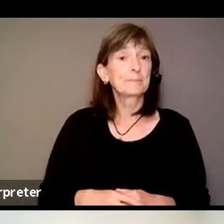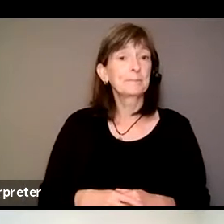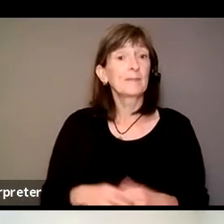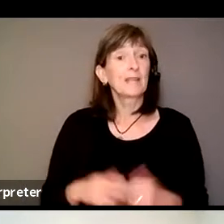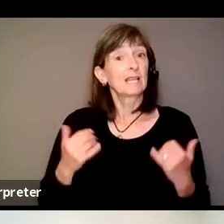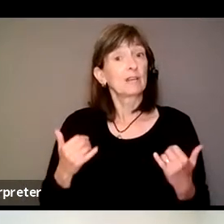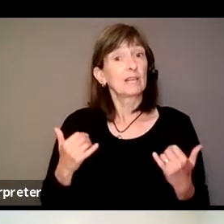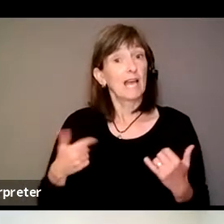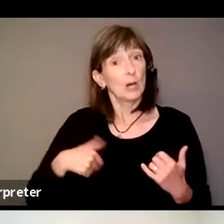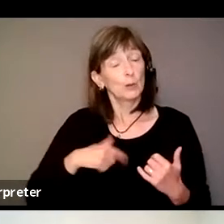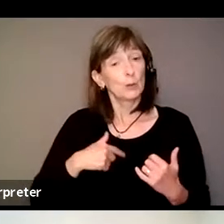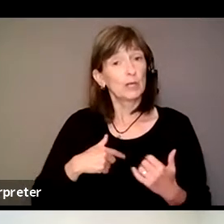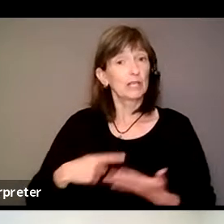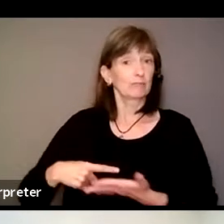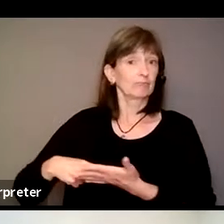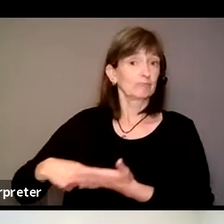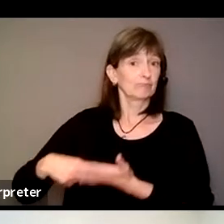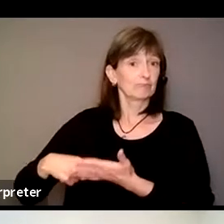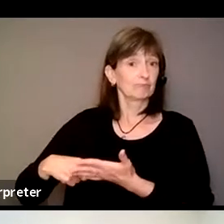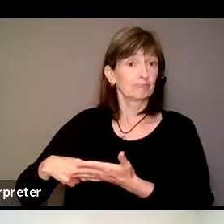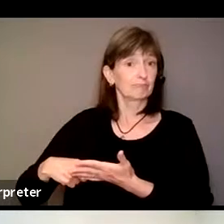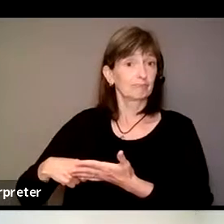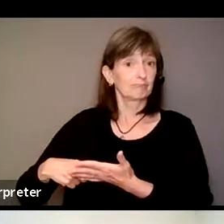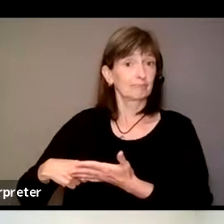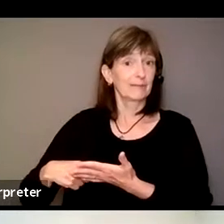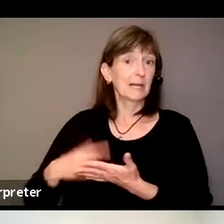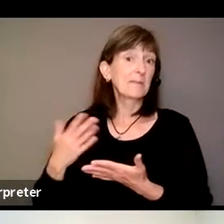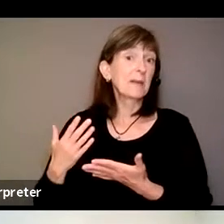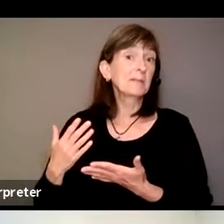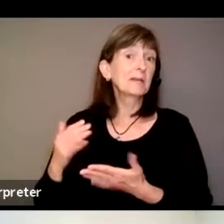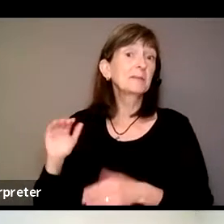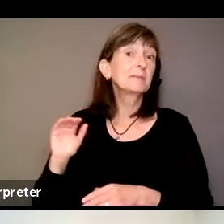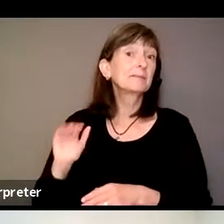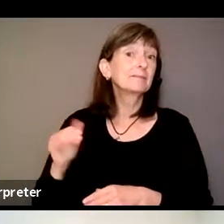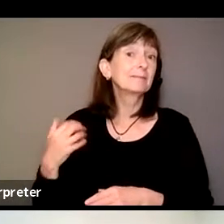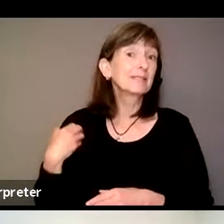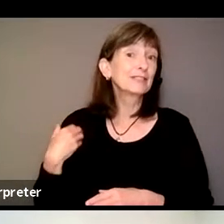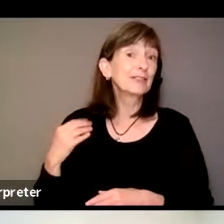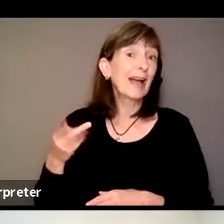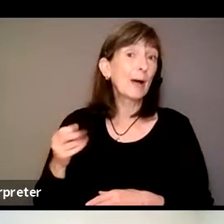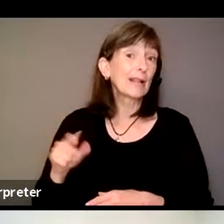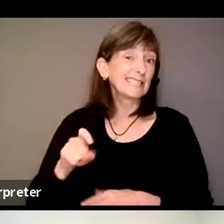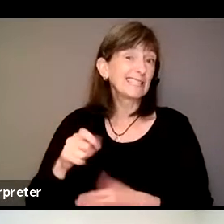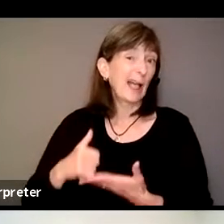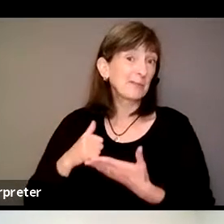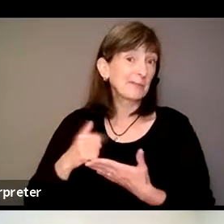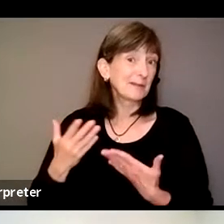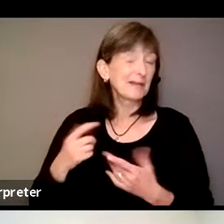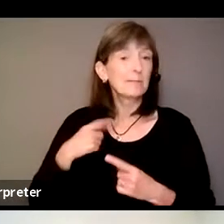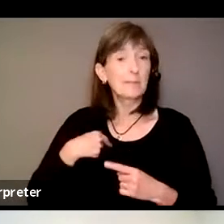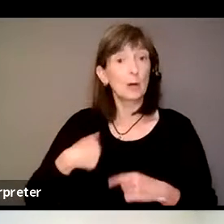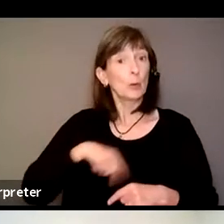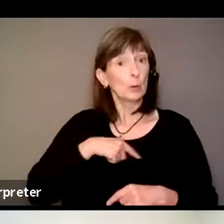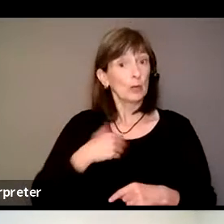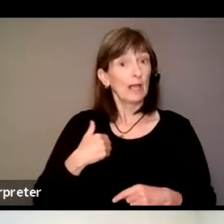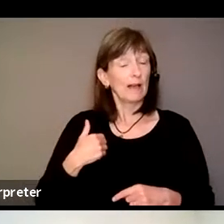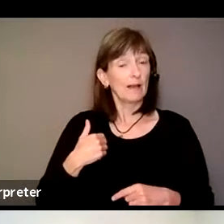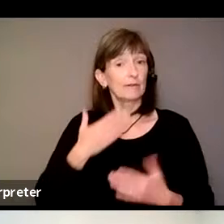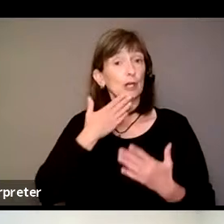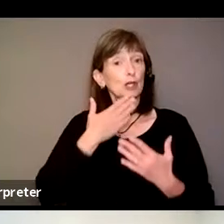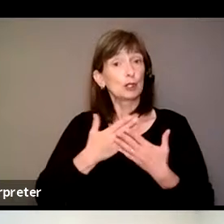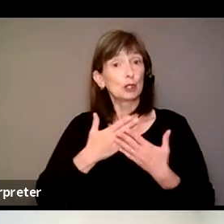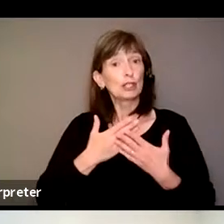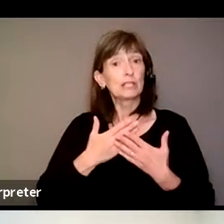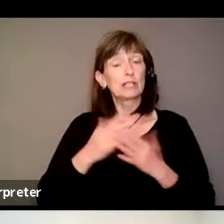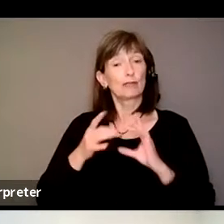negotiations right now, and that's something I might have to reach out to you, Minister Howell, on this. But we have the framework of a good relations treaty